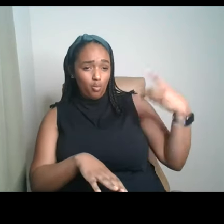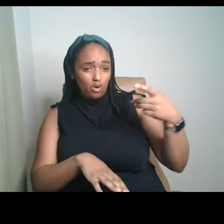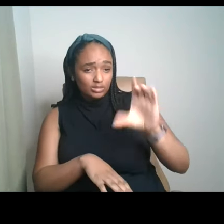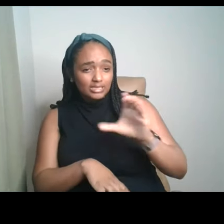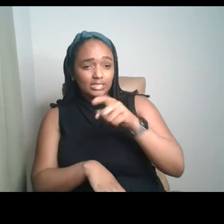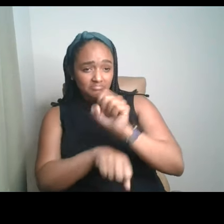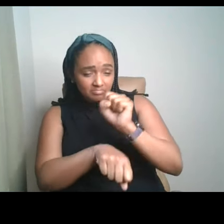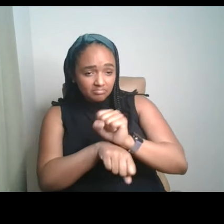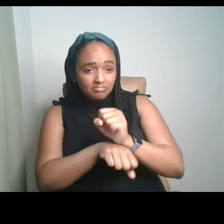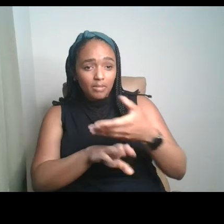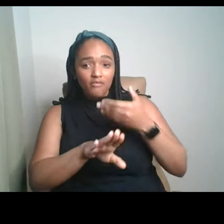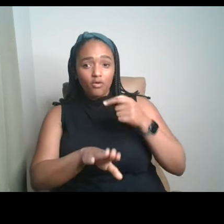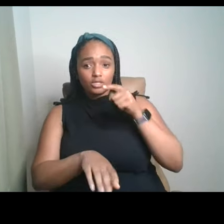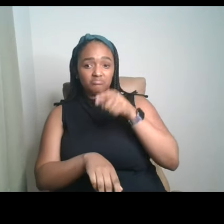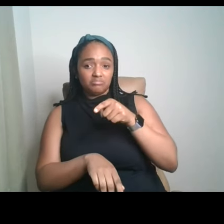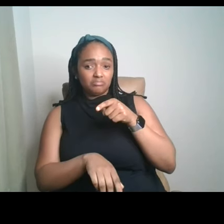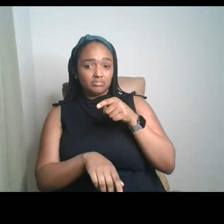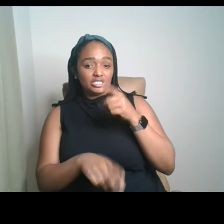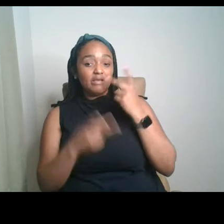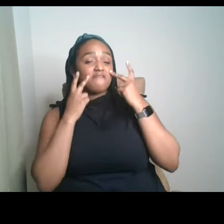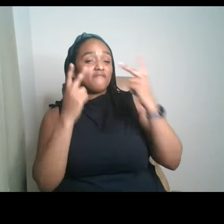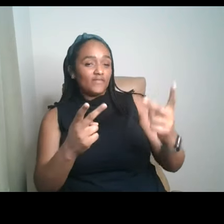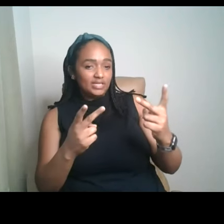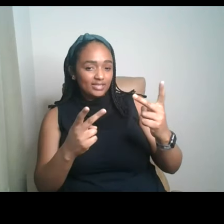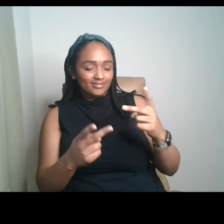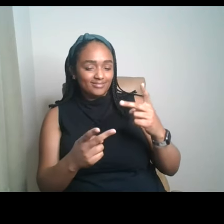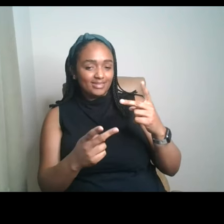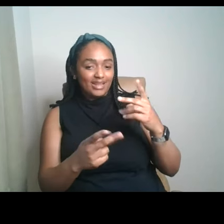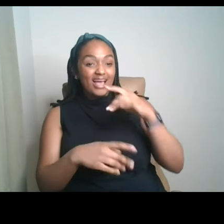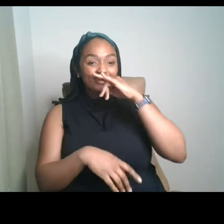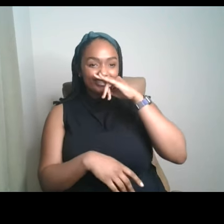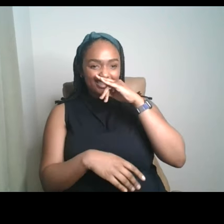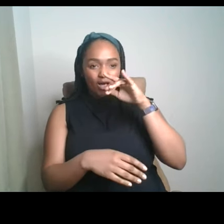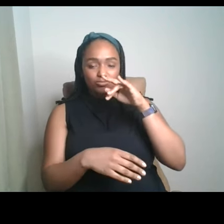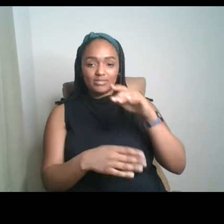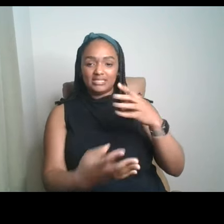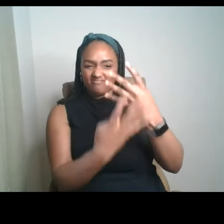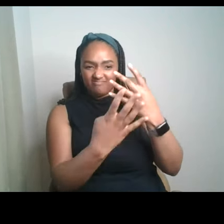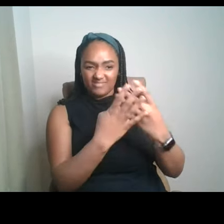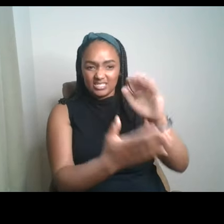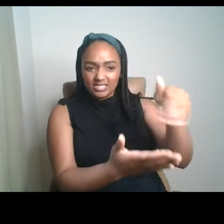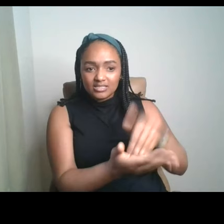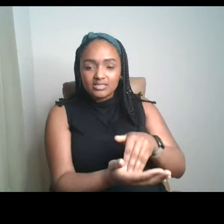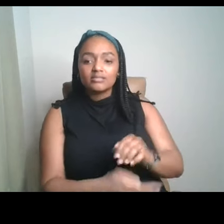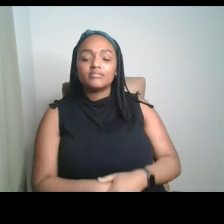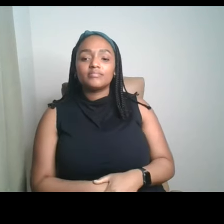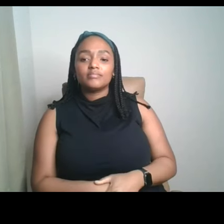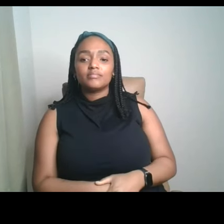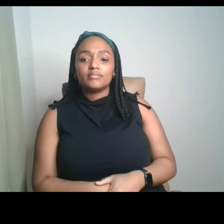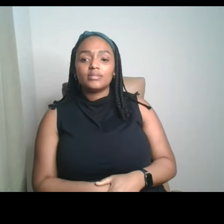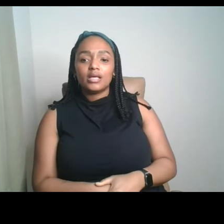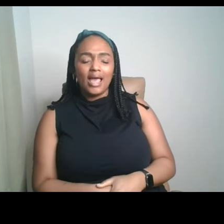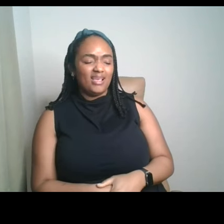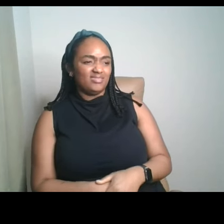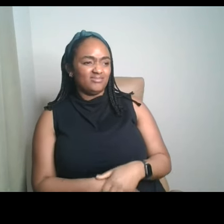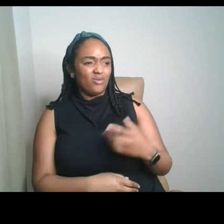detention center, a child came up to her and said, "Does anyone know we're here?" Many of the adults started crying, but that moment